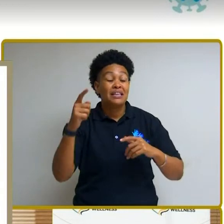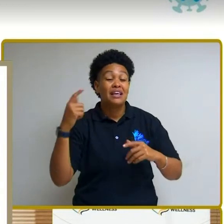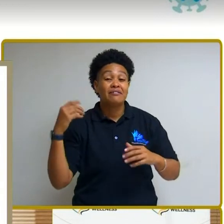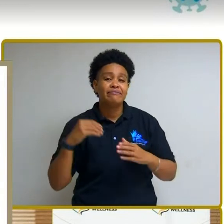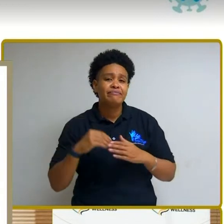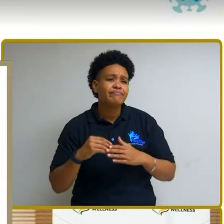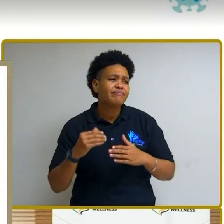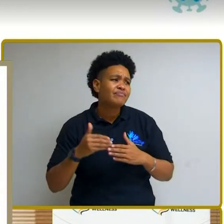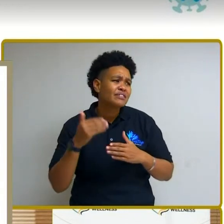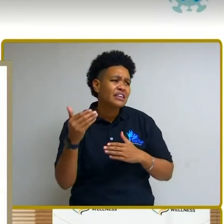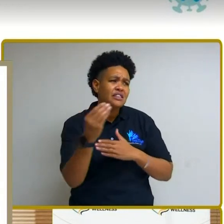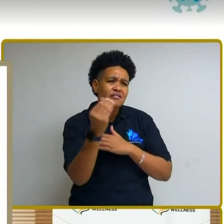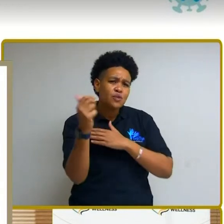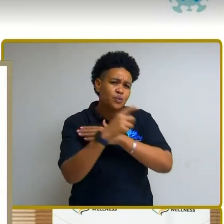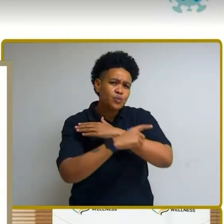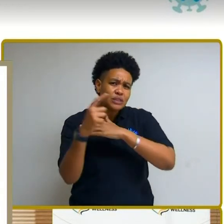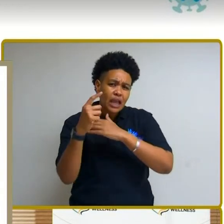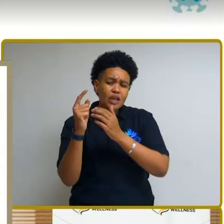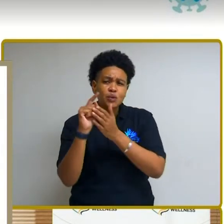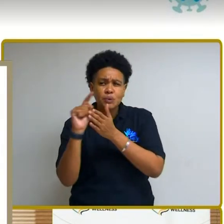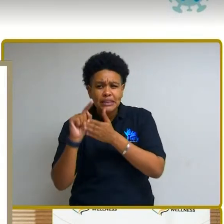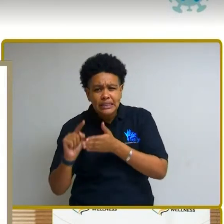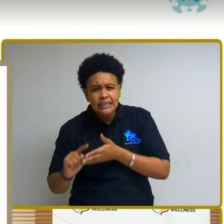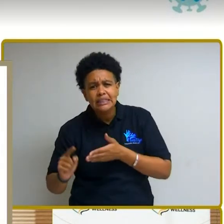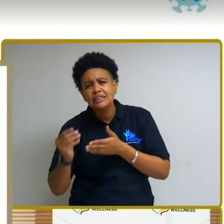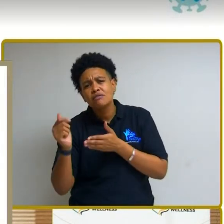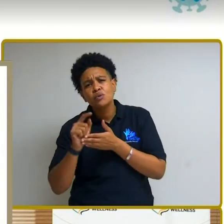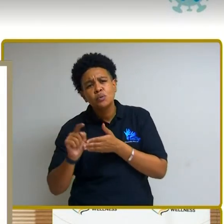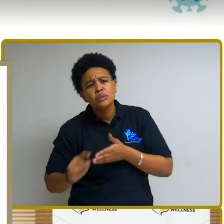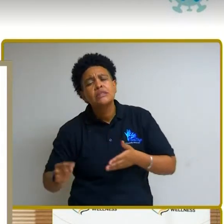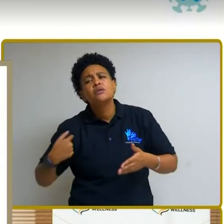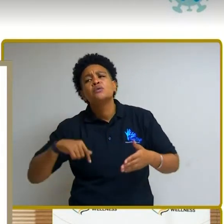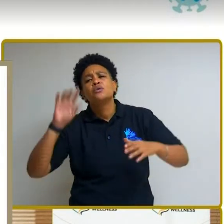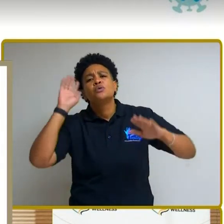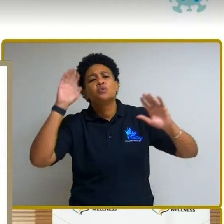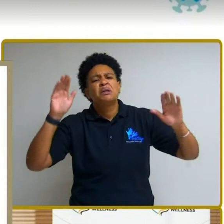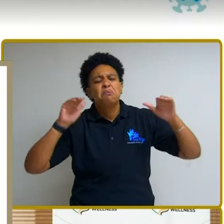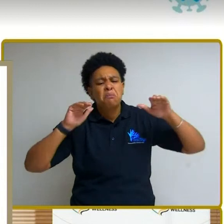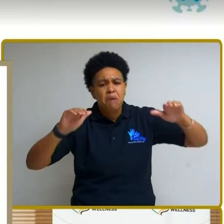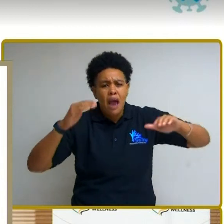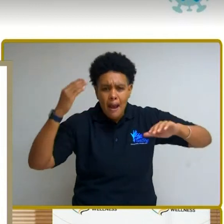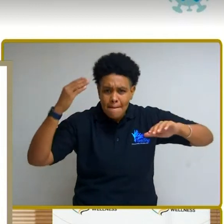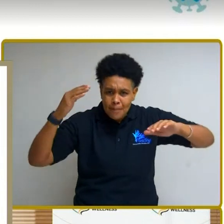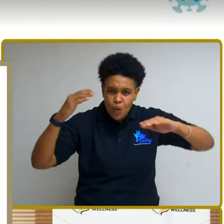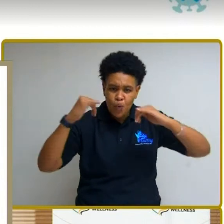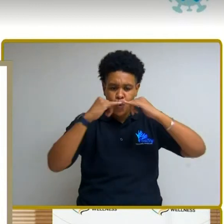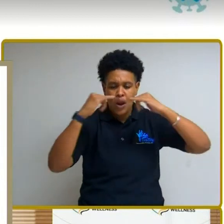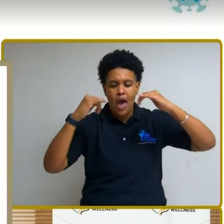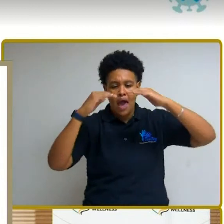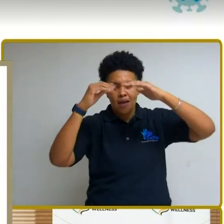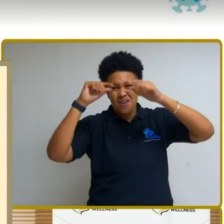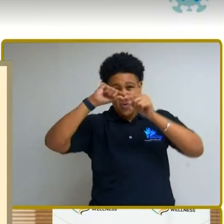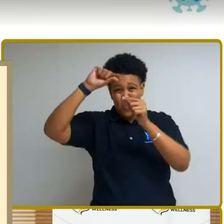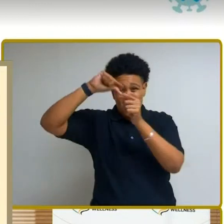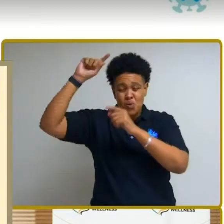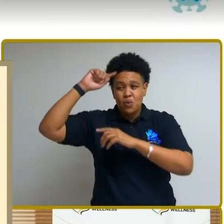the next couple of days, weeks, few weeks, that we would get that blue lines down.